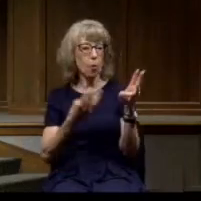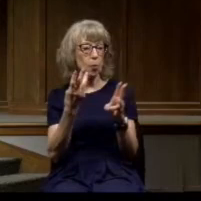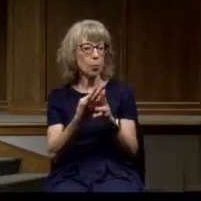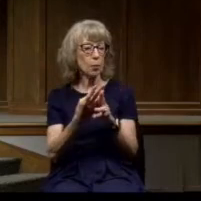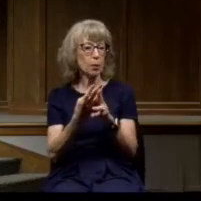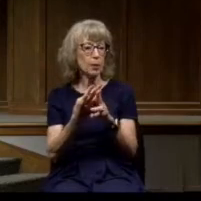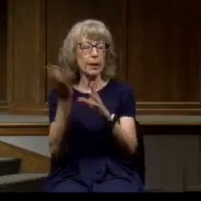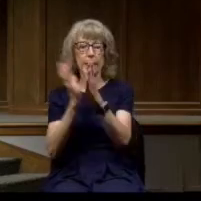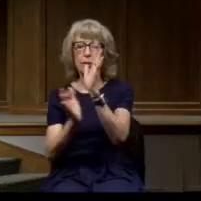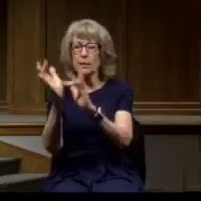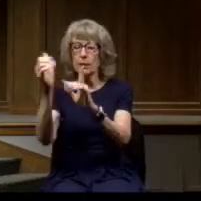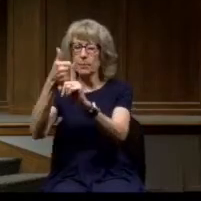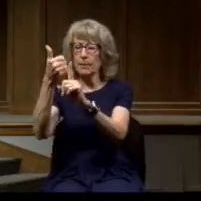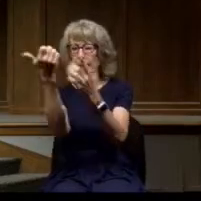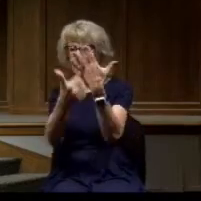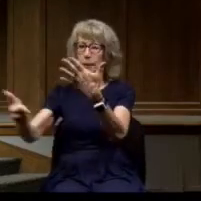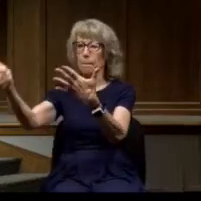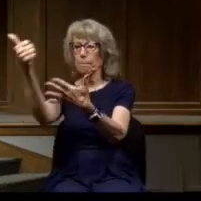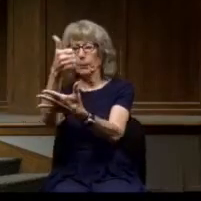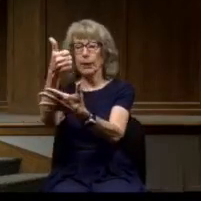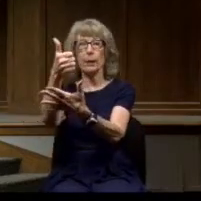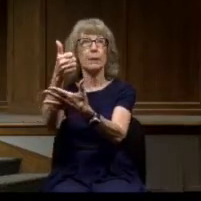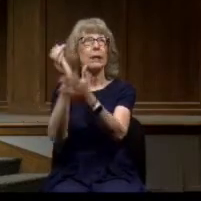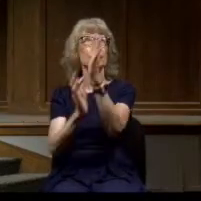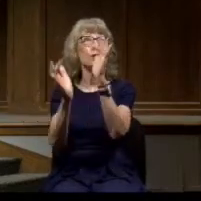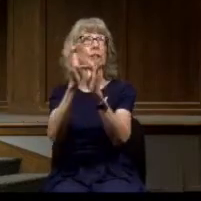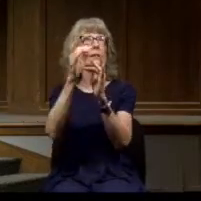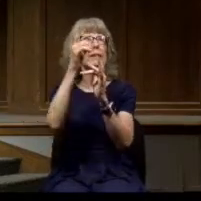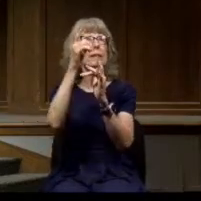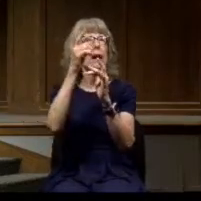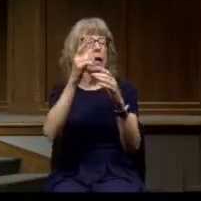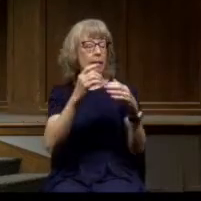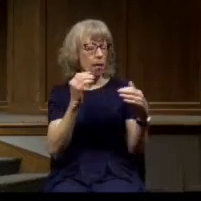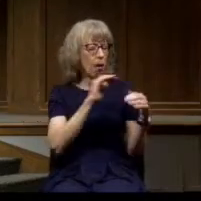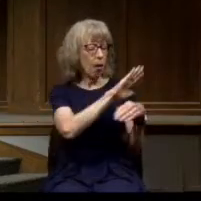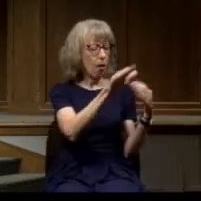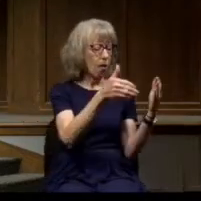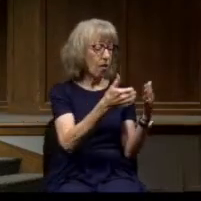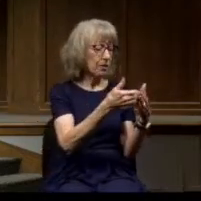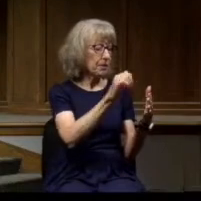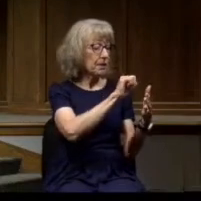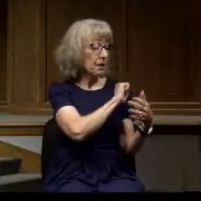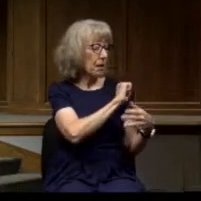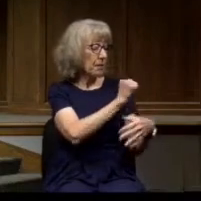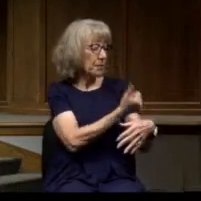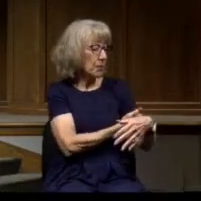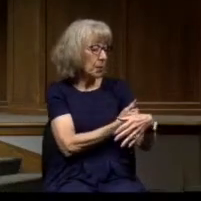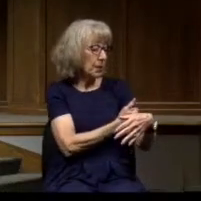the supreme image of God. He's over all authorities and powers and rulers and